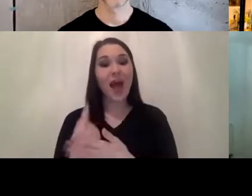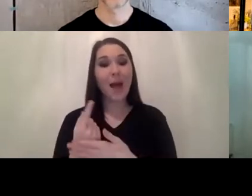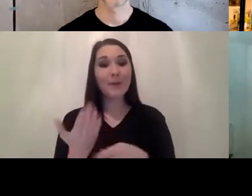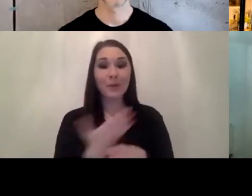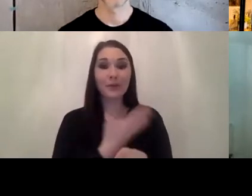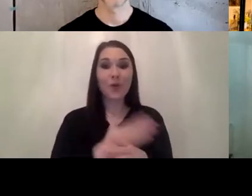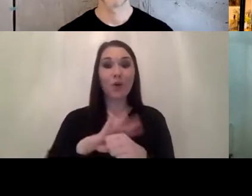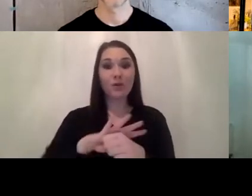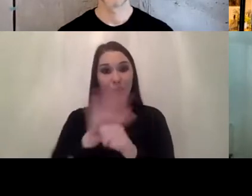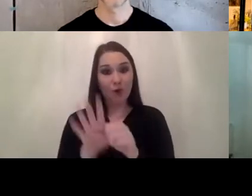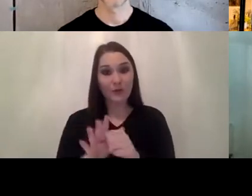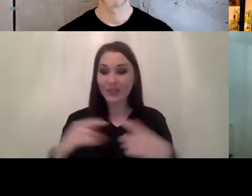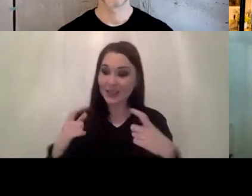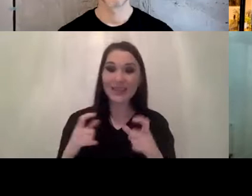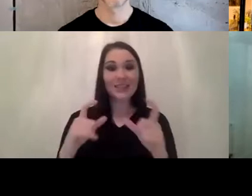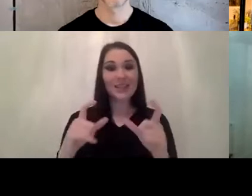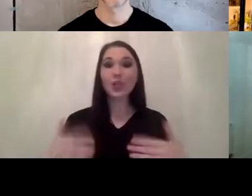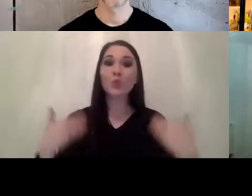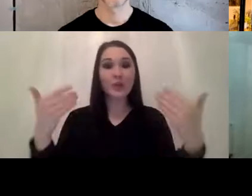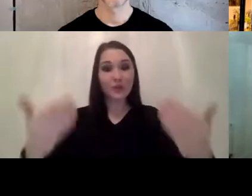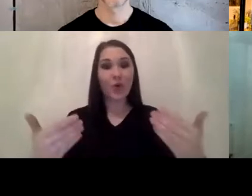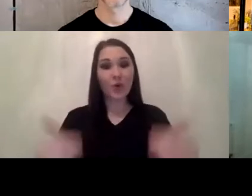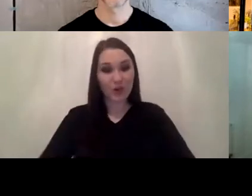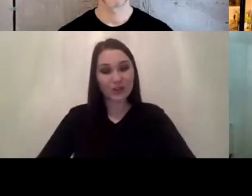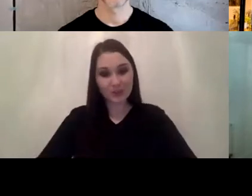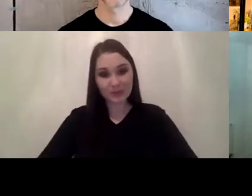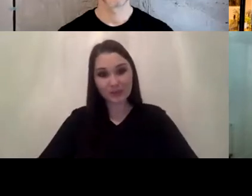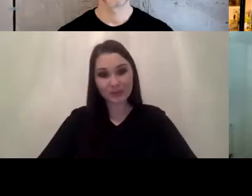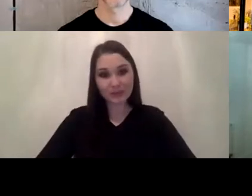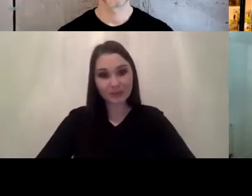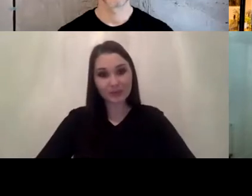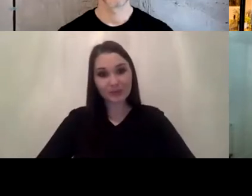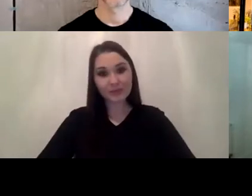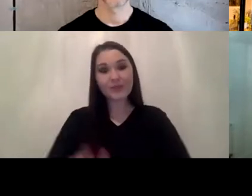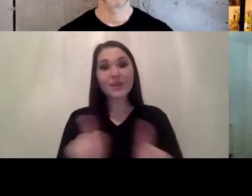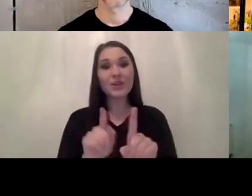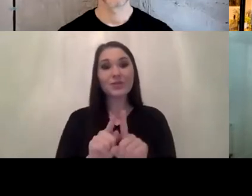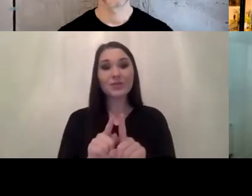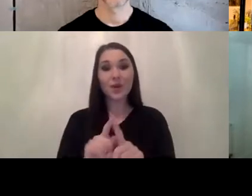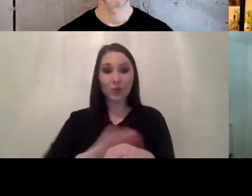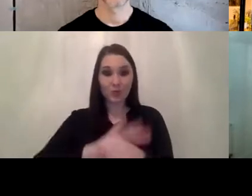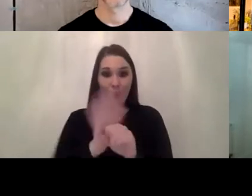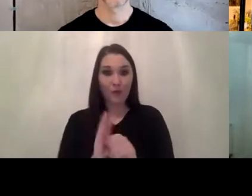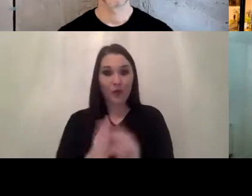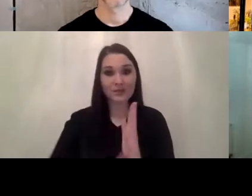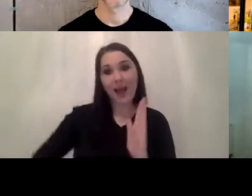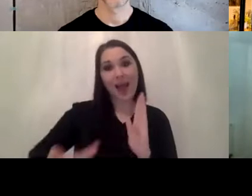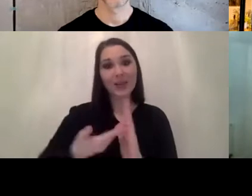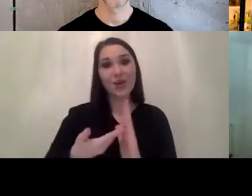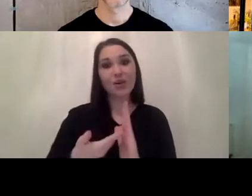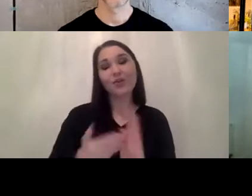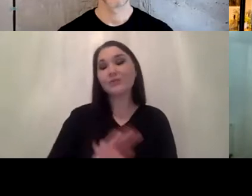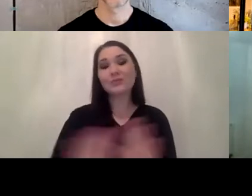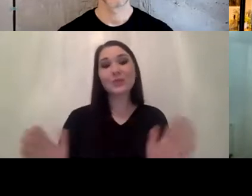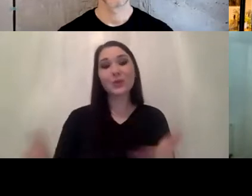is continue moving forward. With the force of that also COVID added on, I don't think there's any backdrop or